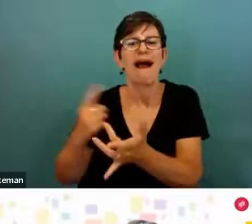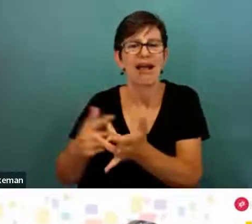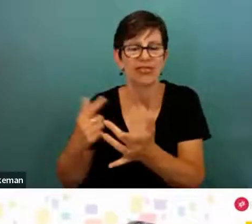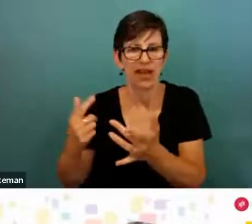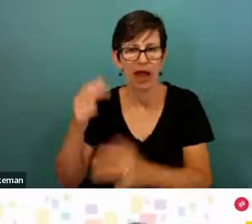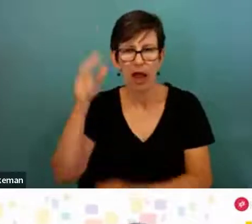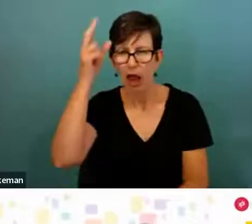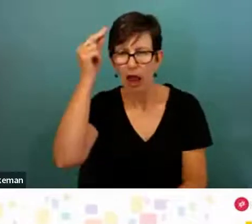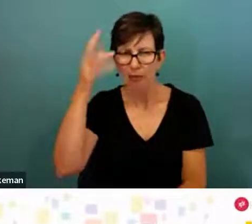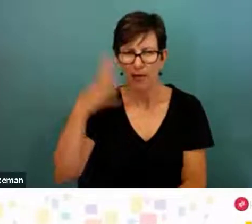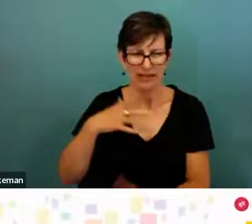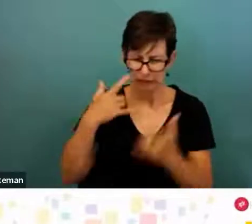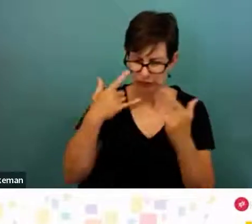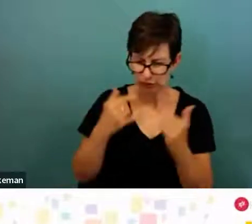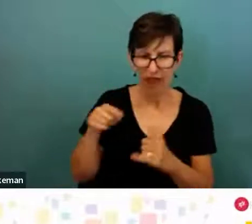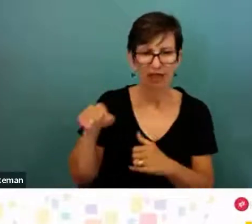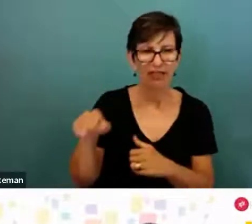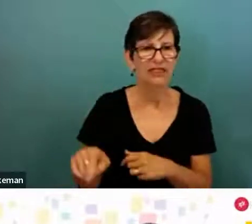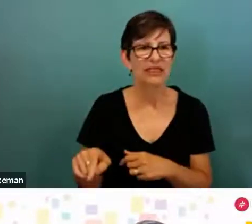that with